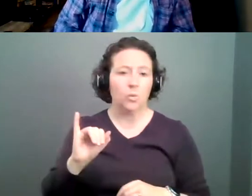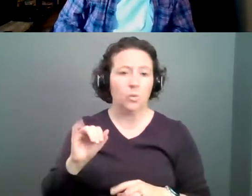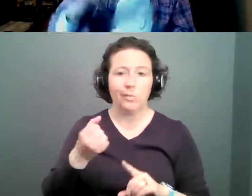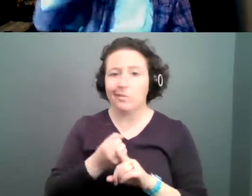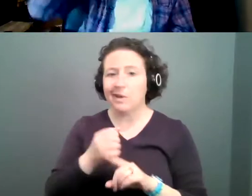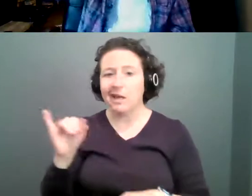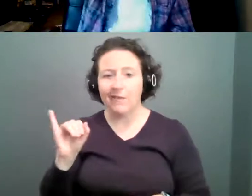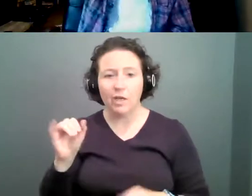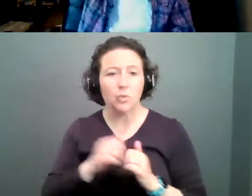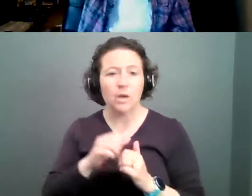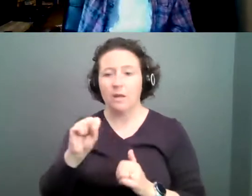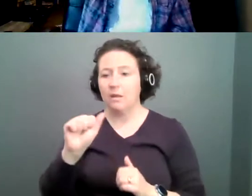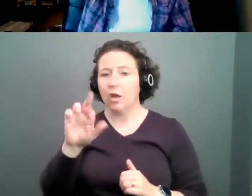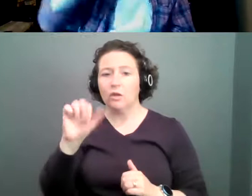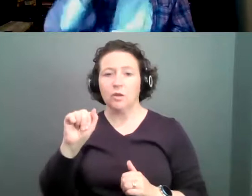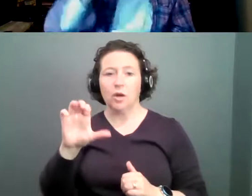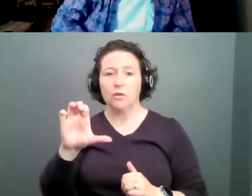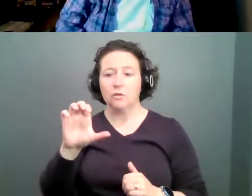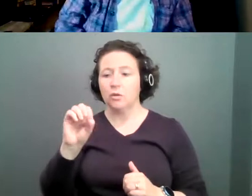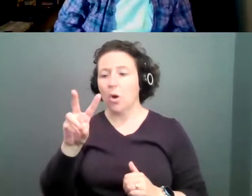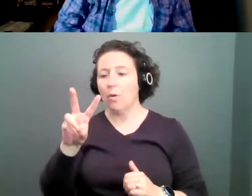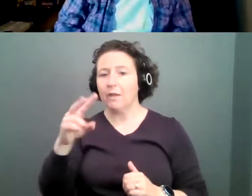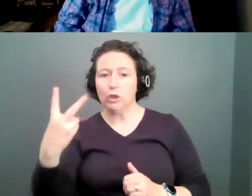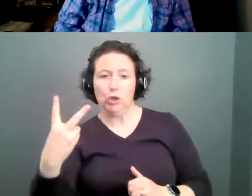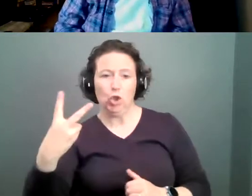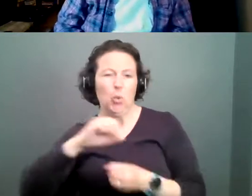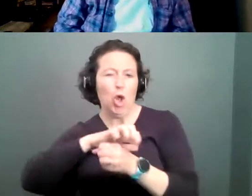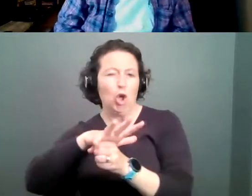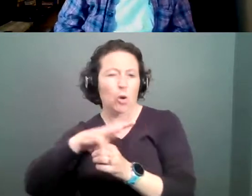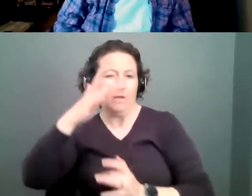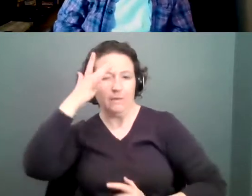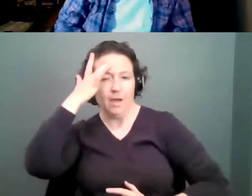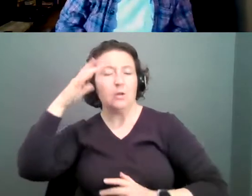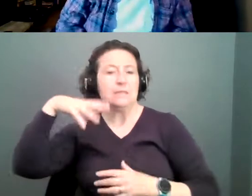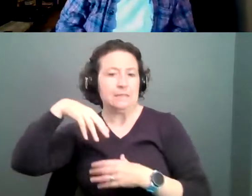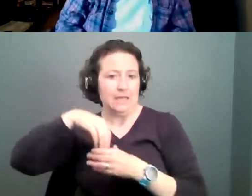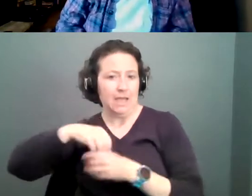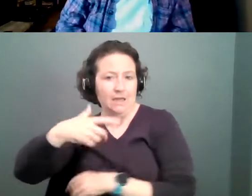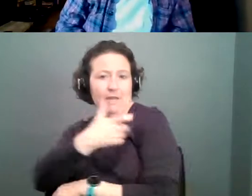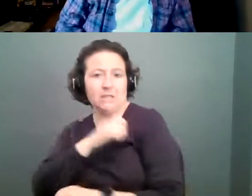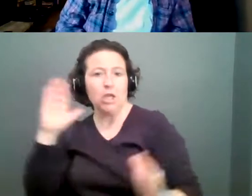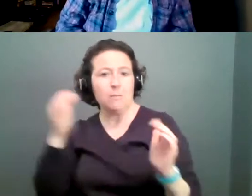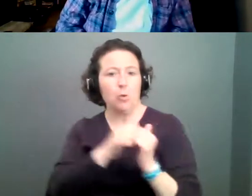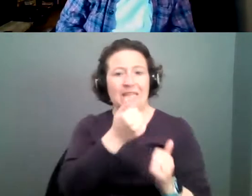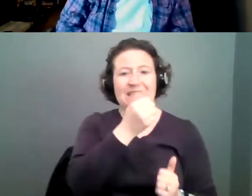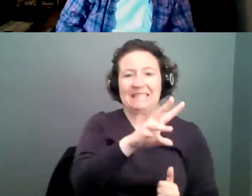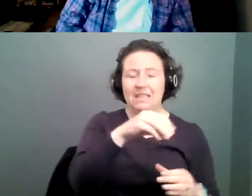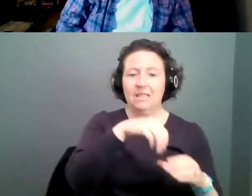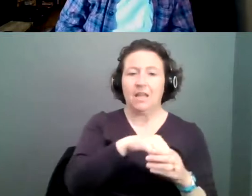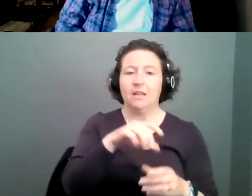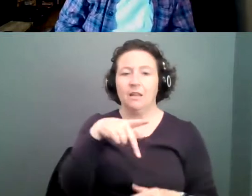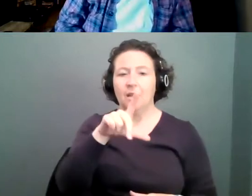with SARS-CoV-2, the COVID virus, in the vaccine group compared to 16 in the placebo